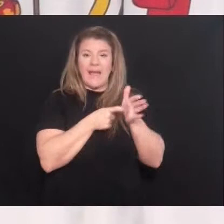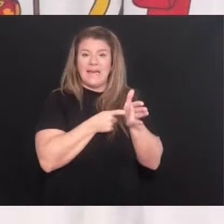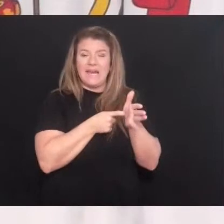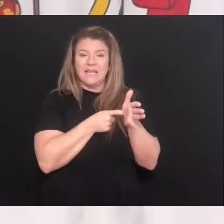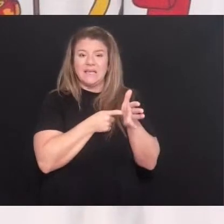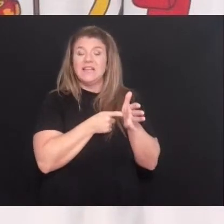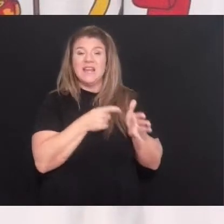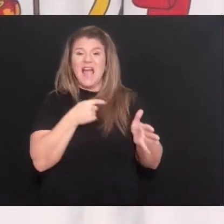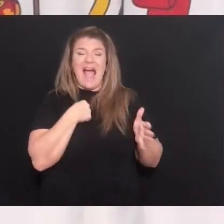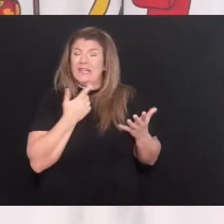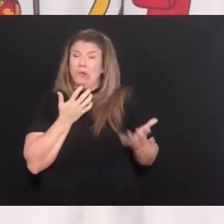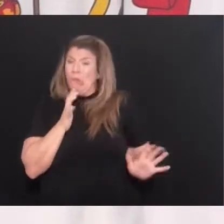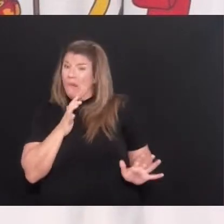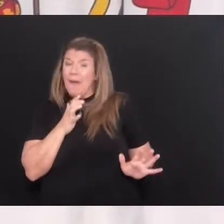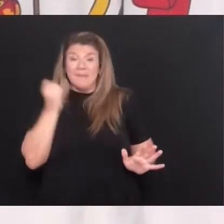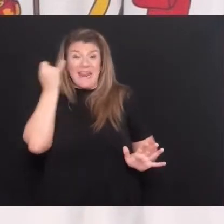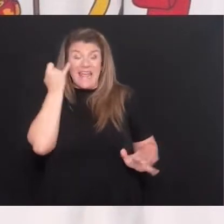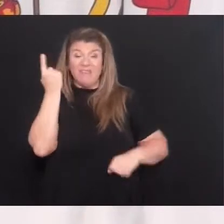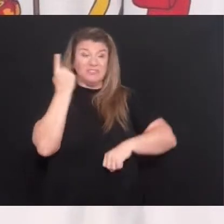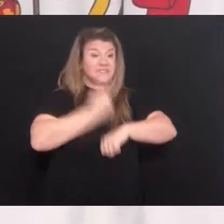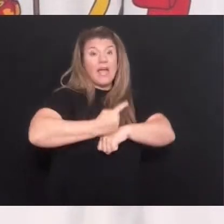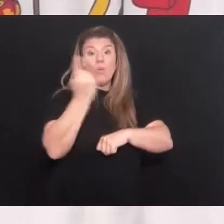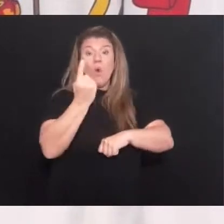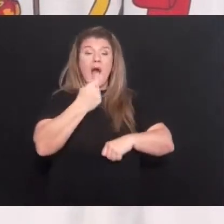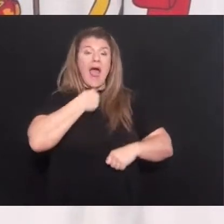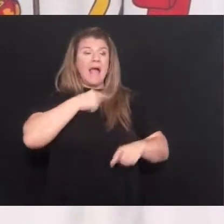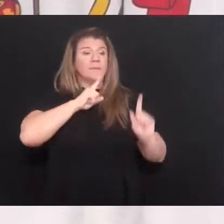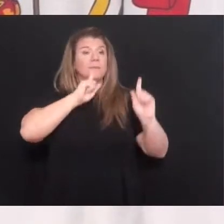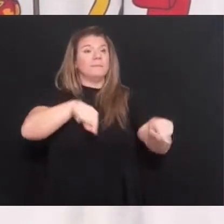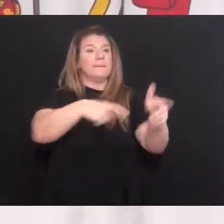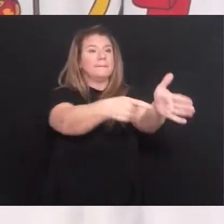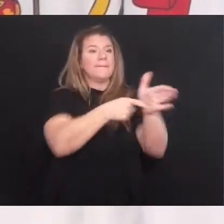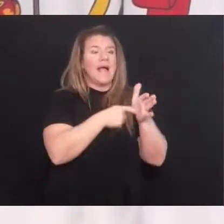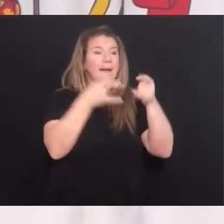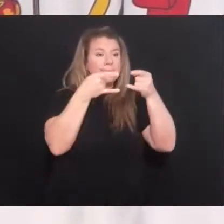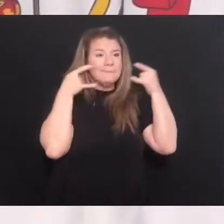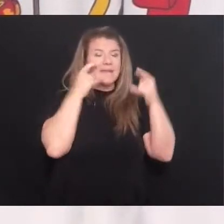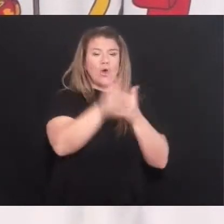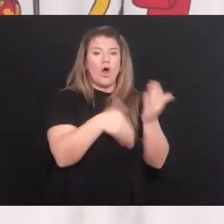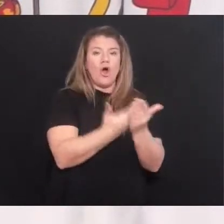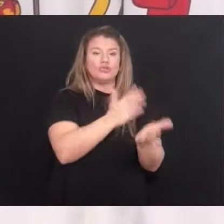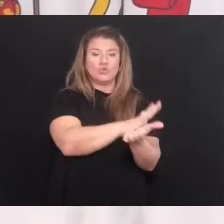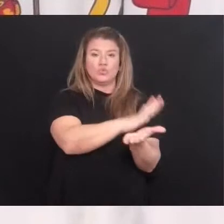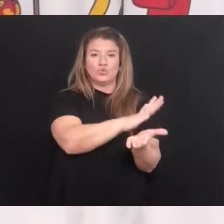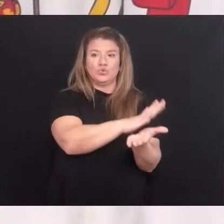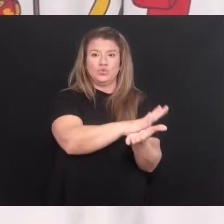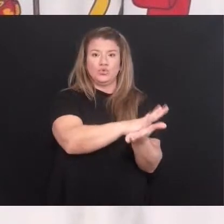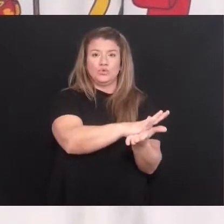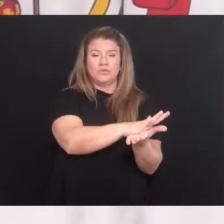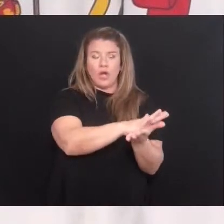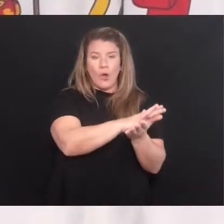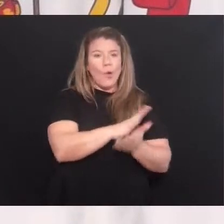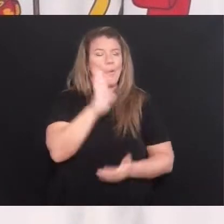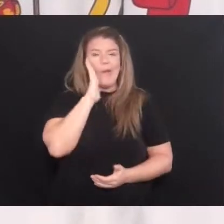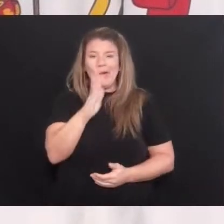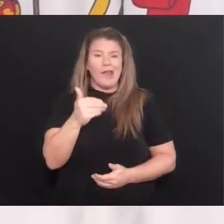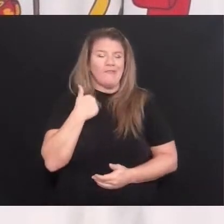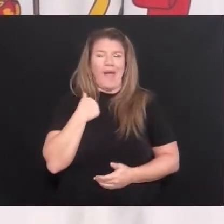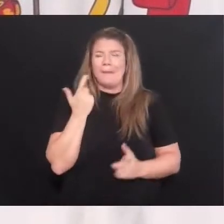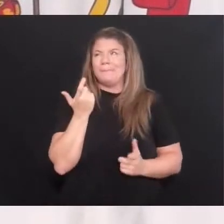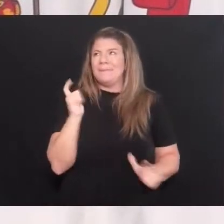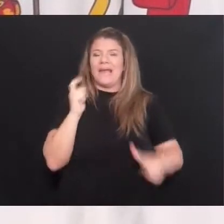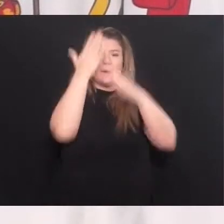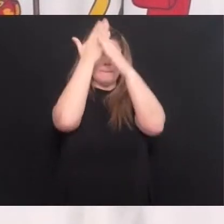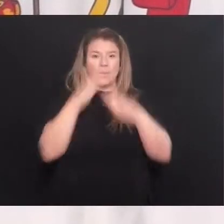we had mandated on day one, oh, we're going to put masks on everybody in the schools, we would have had division across